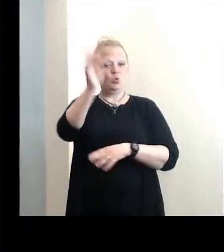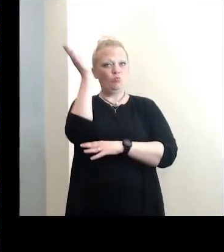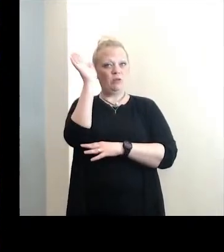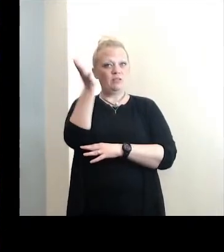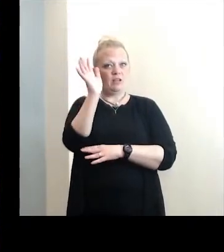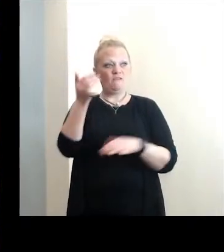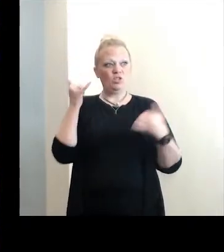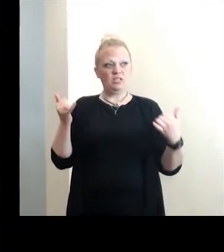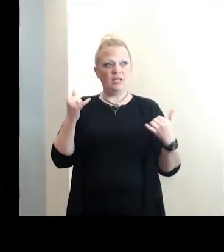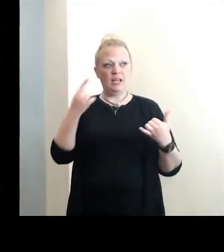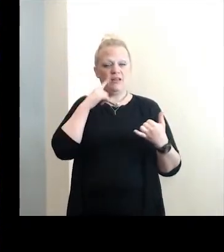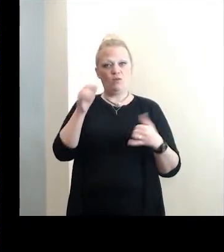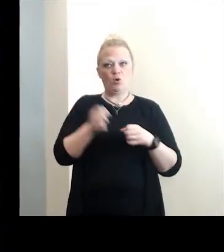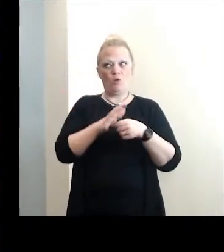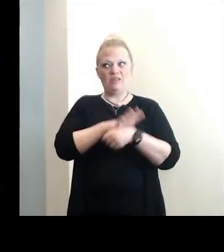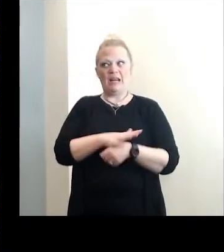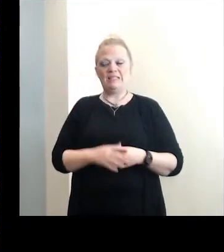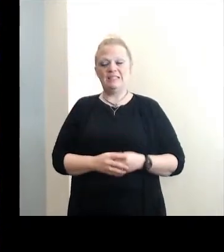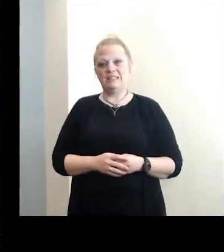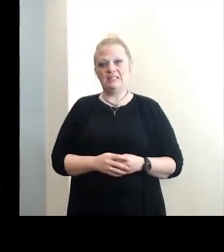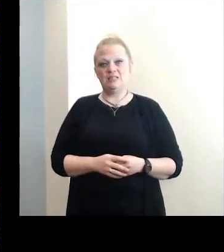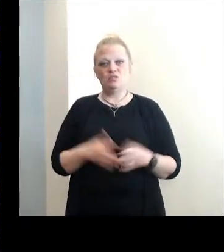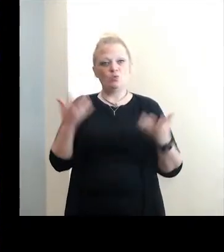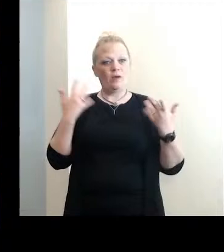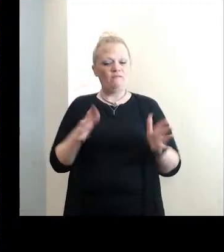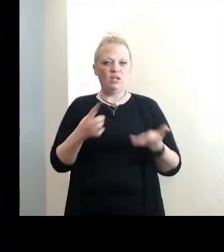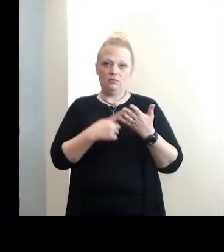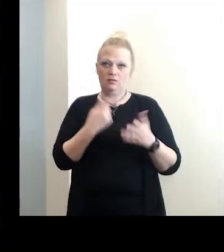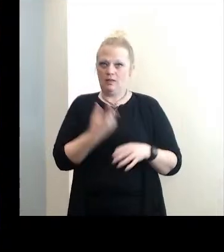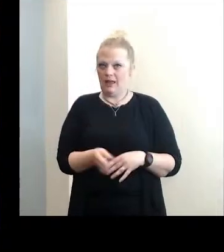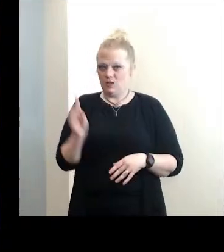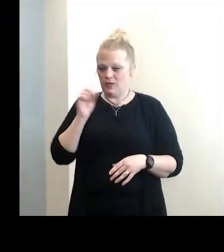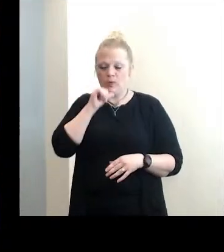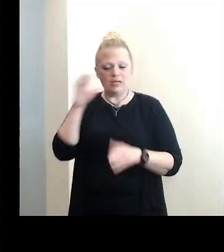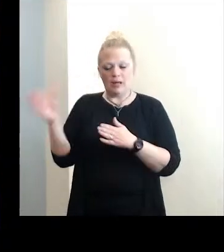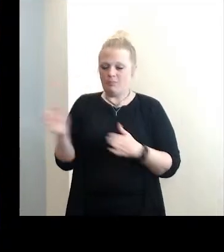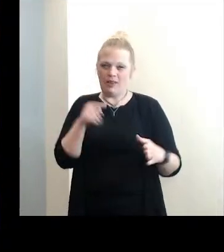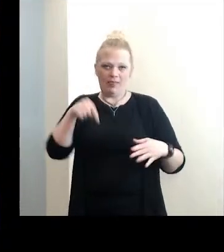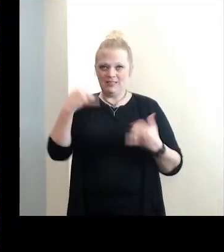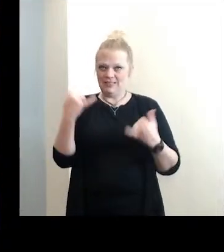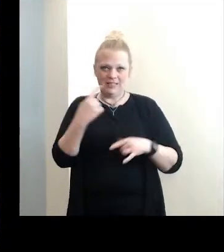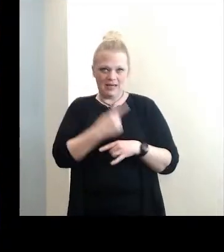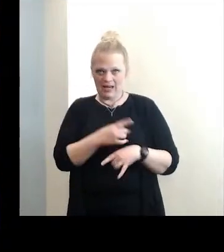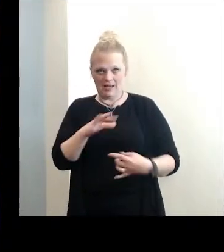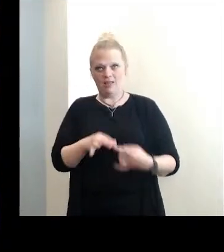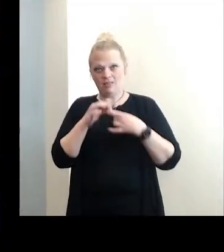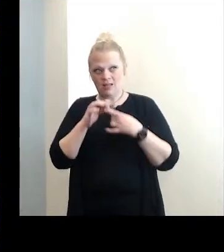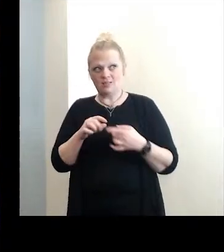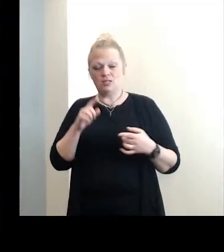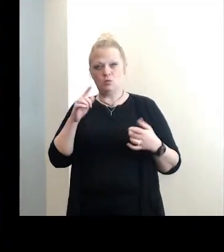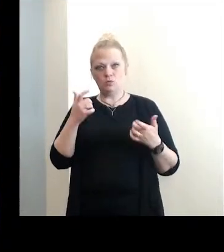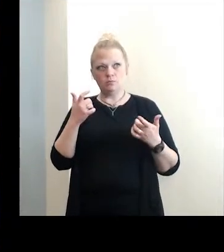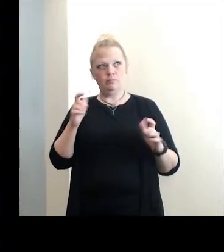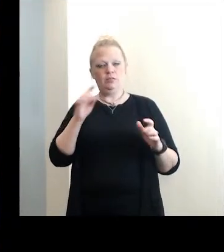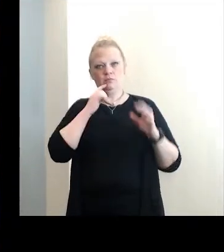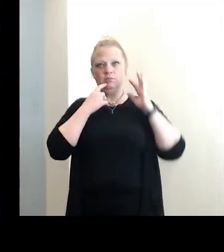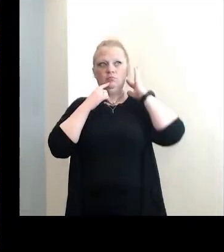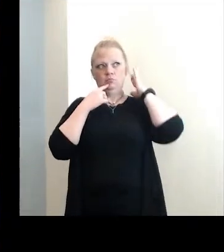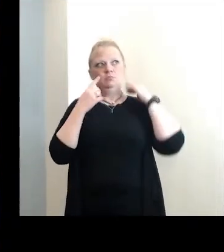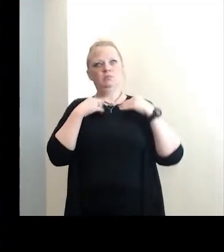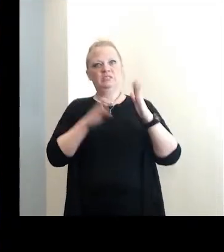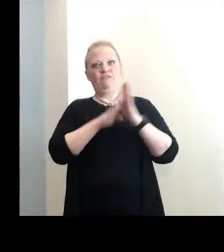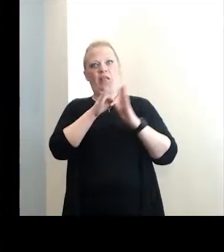on COVID-19. As I talked about last week, we had not planned on doing this one today unless there were major developments. Well, we had some